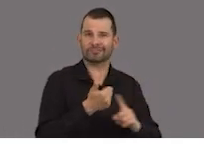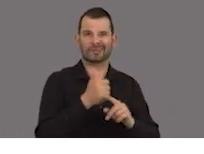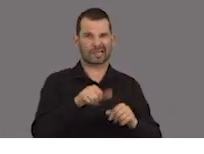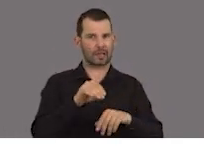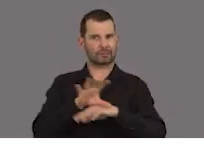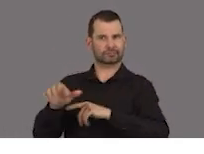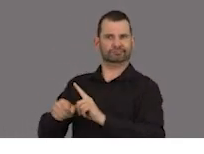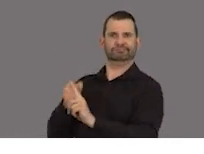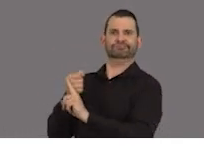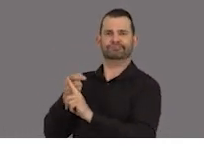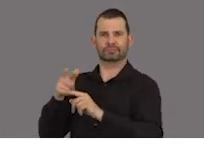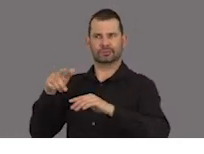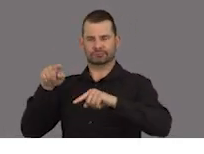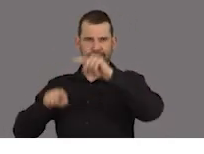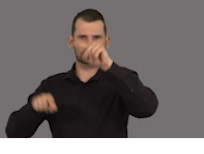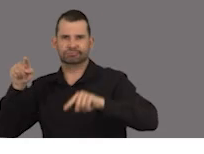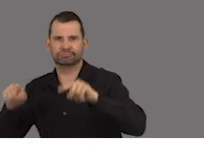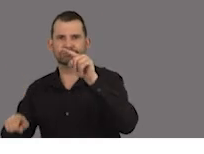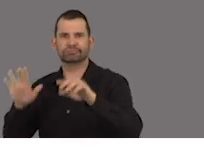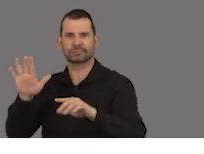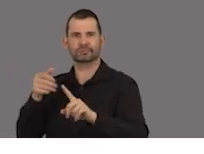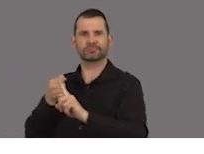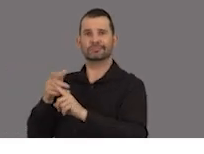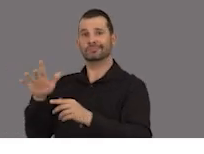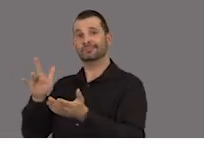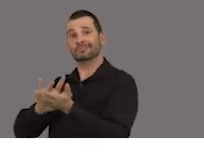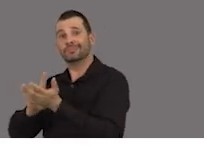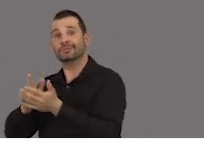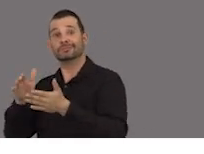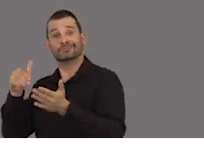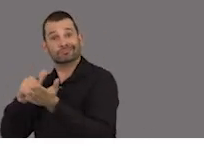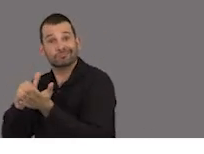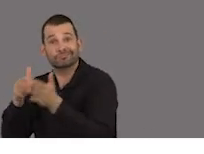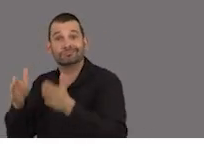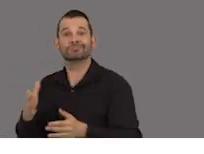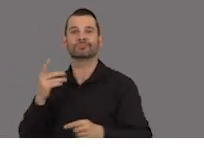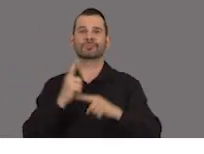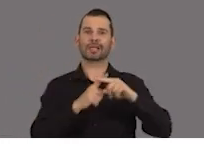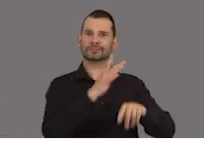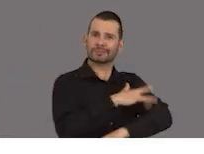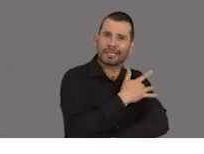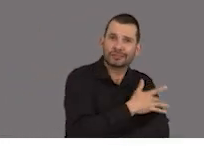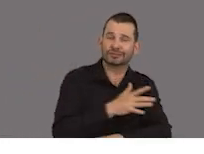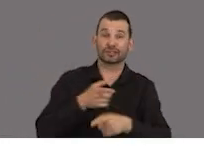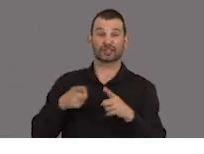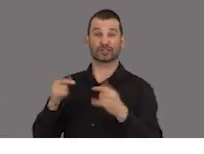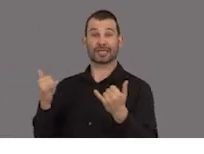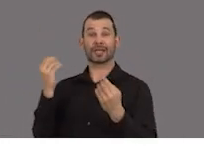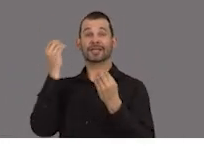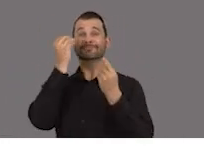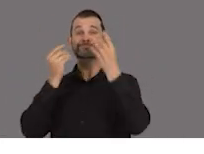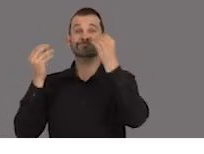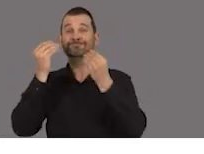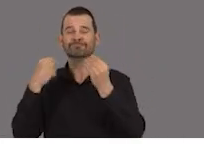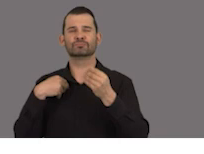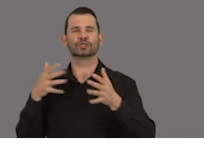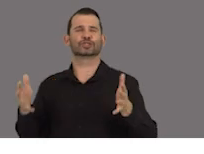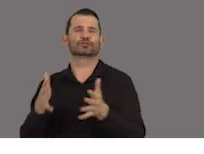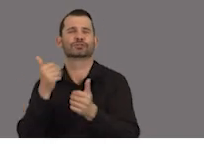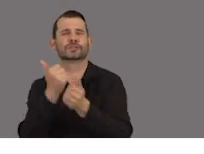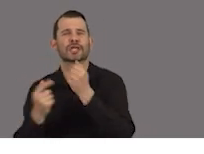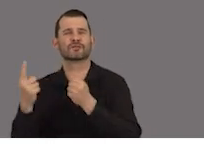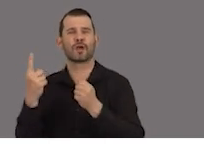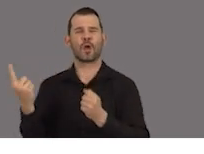provider. This can contribute to the dynamics between patients and medical practitioners. During this reflection,